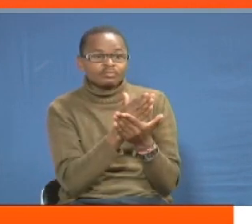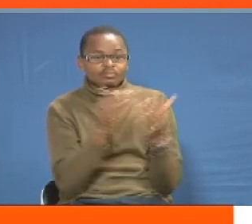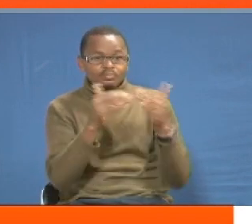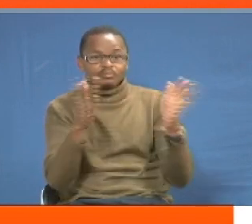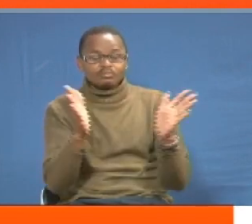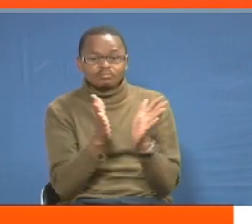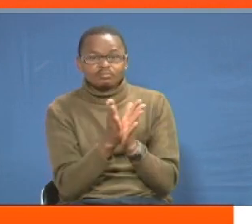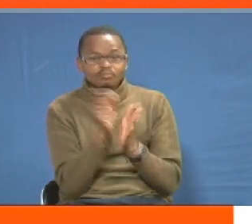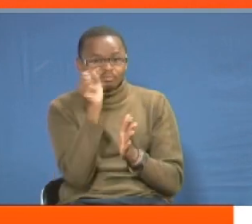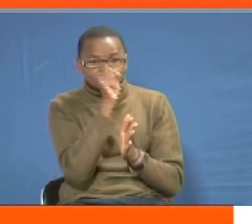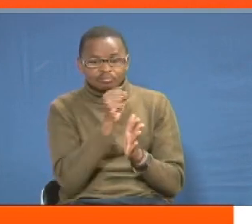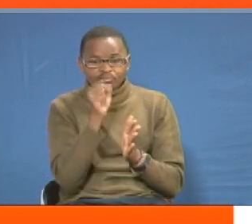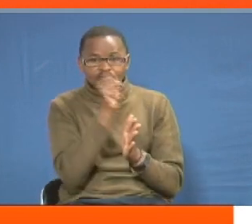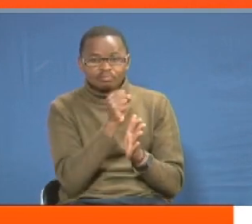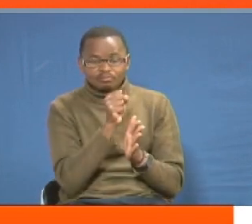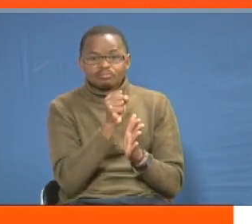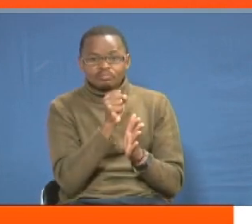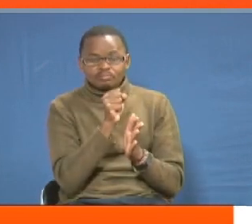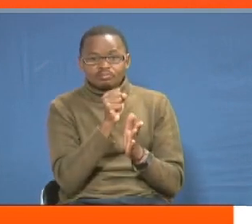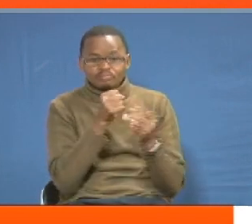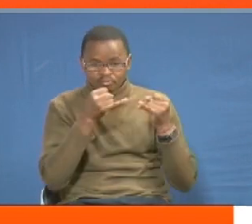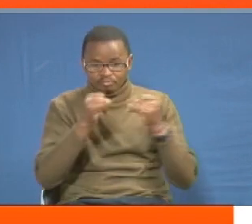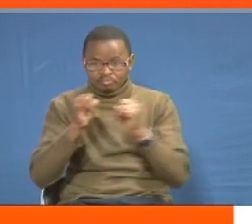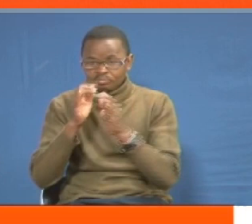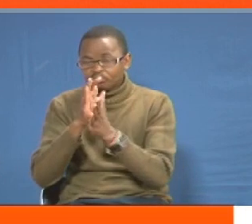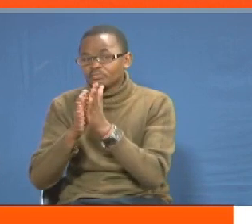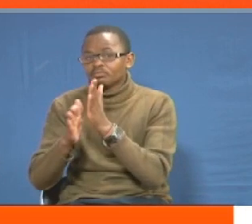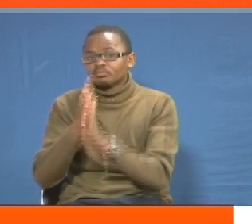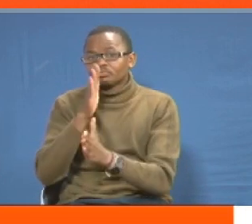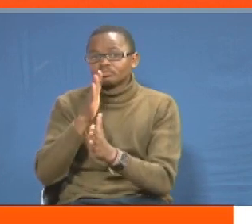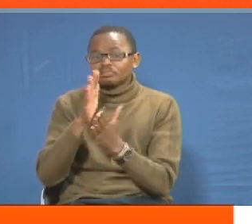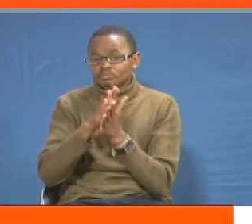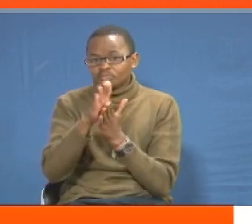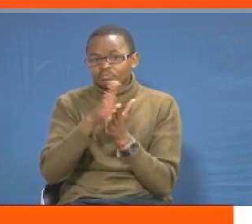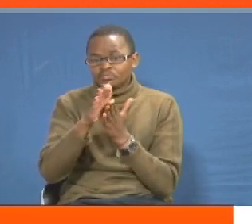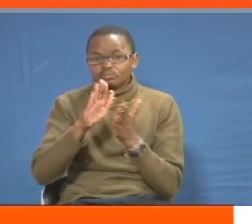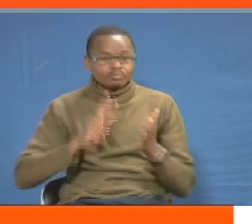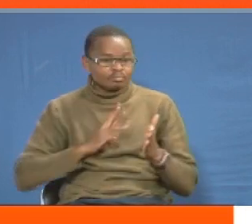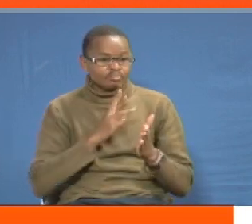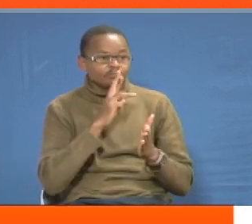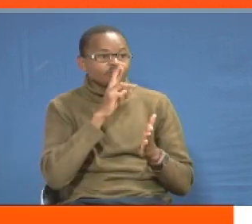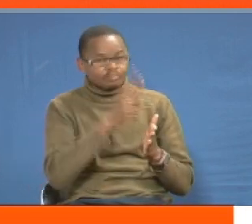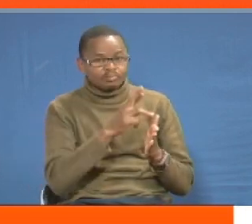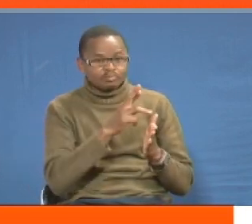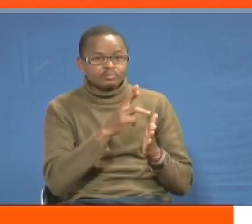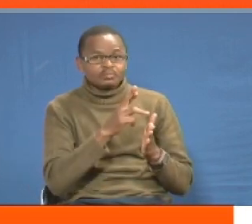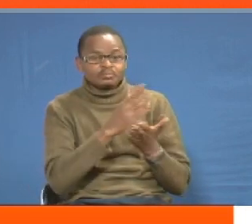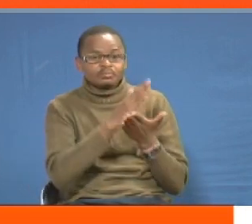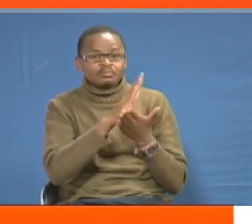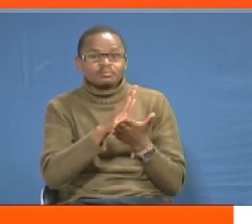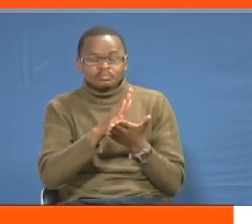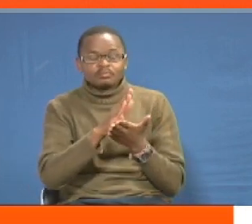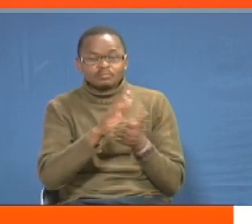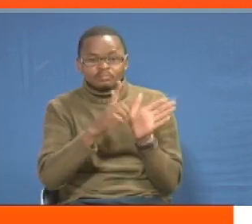the community elders are actually executing it without excuse, because we are executing part